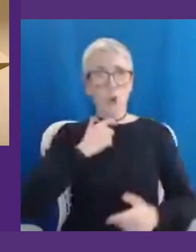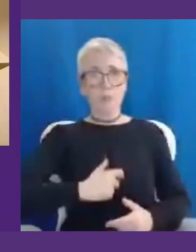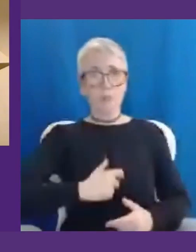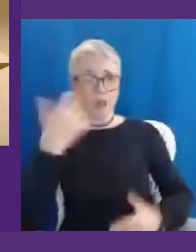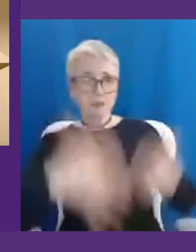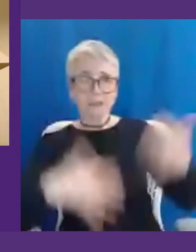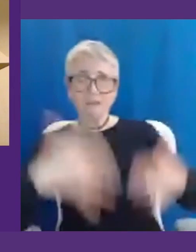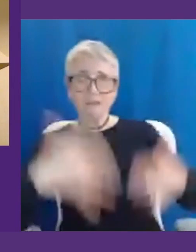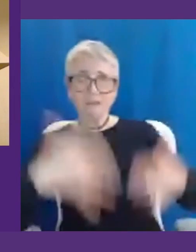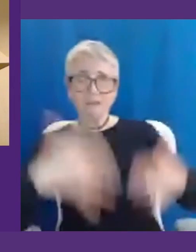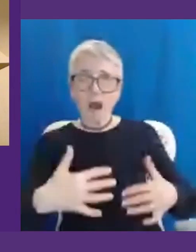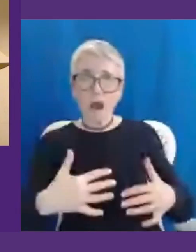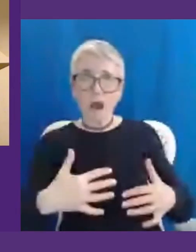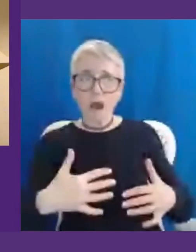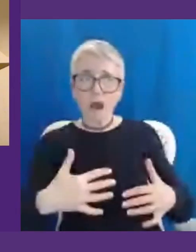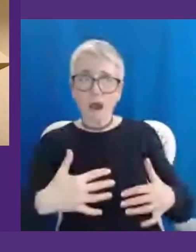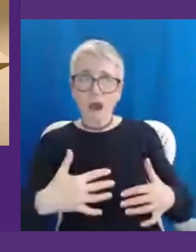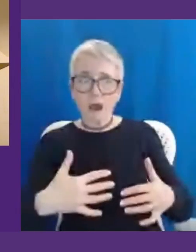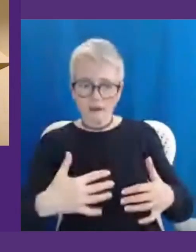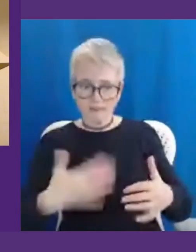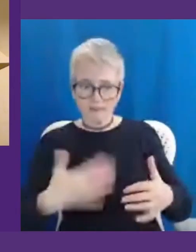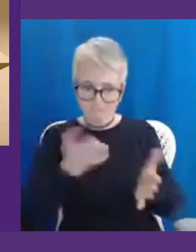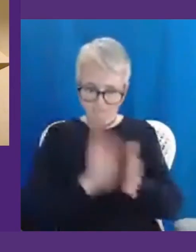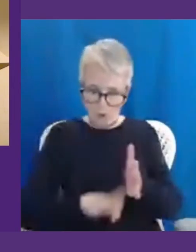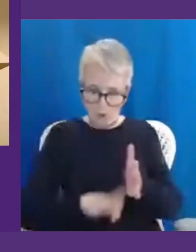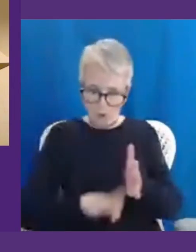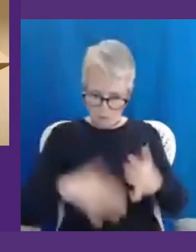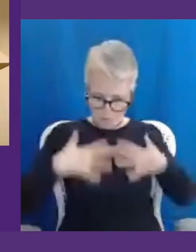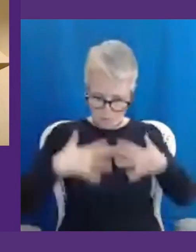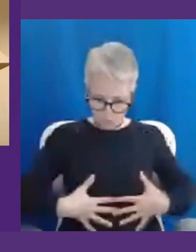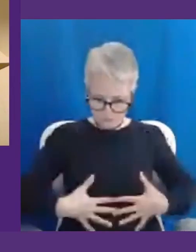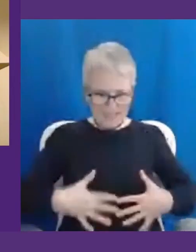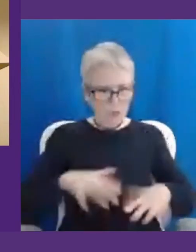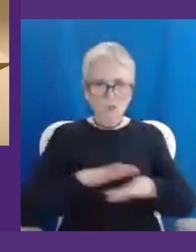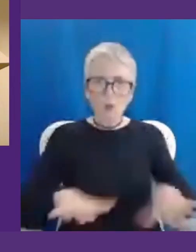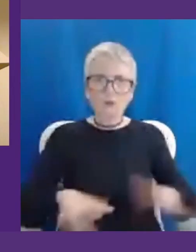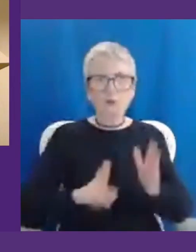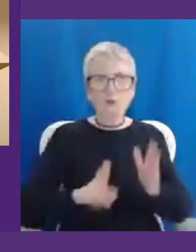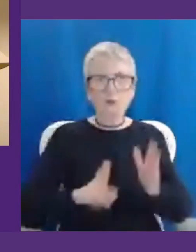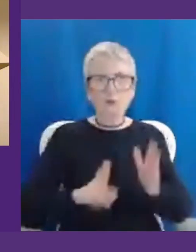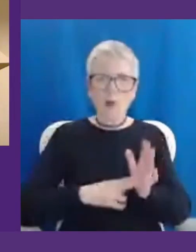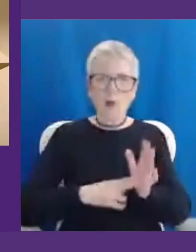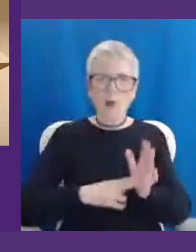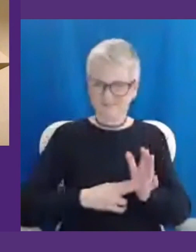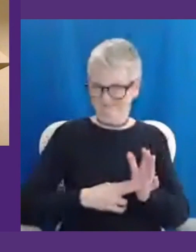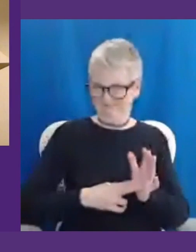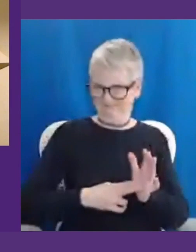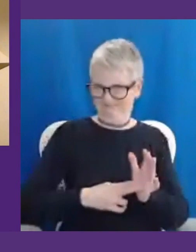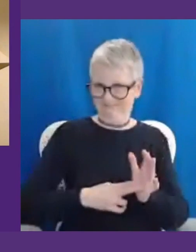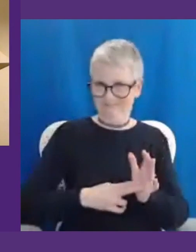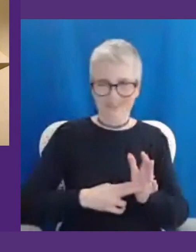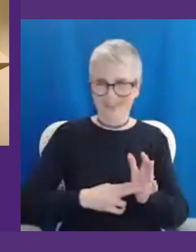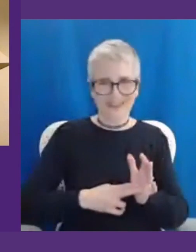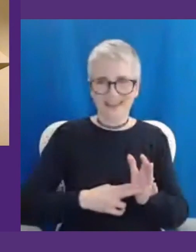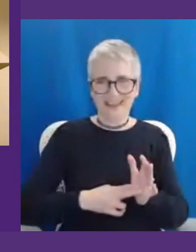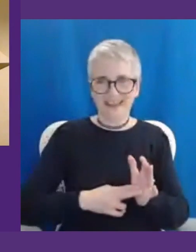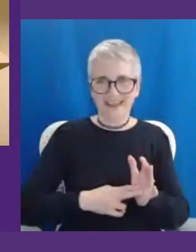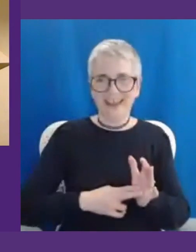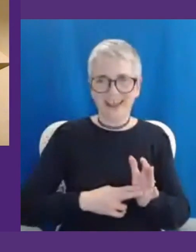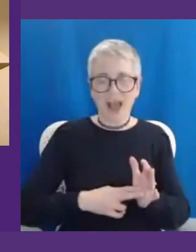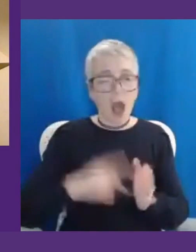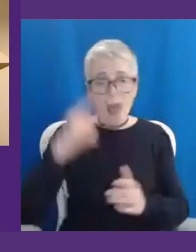body that is not normal. I think that's a very toxic idea and